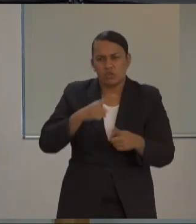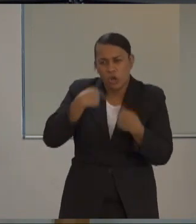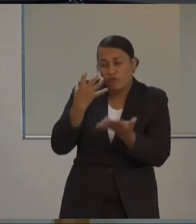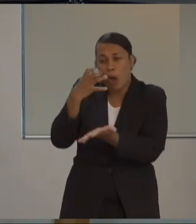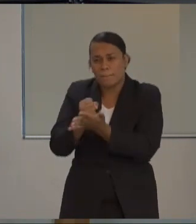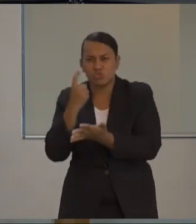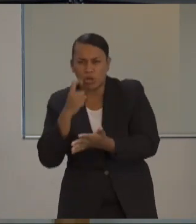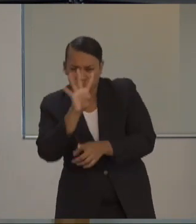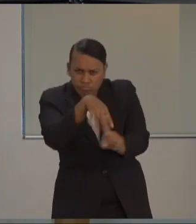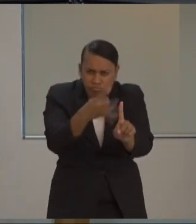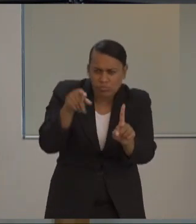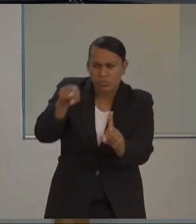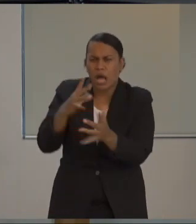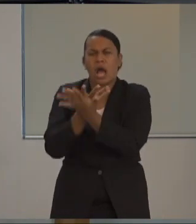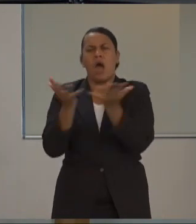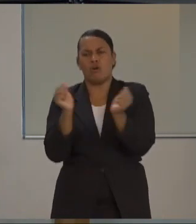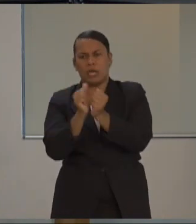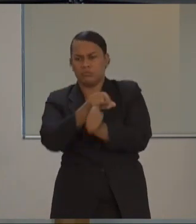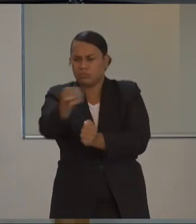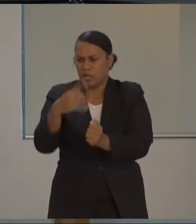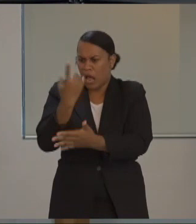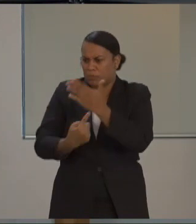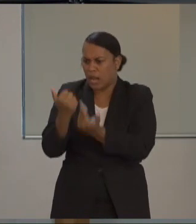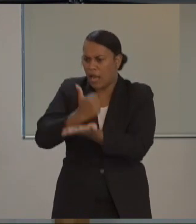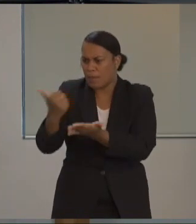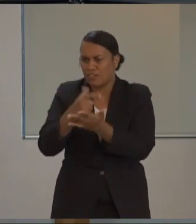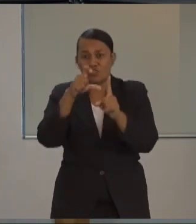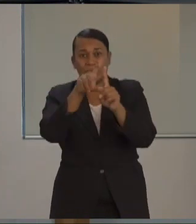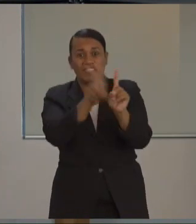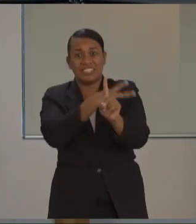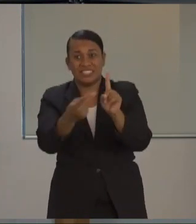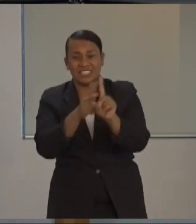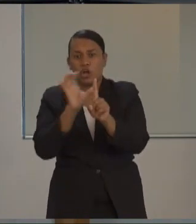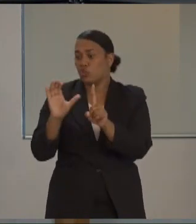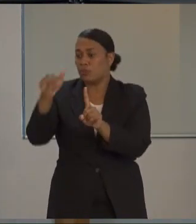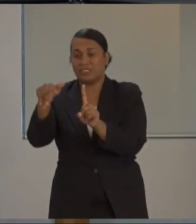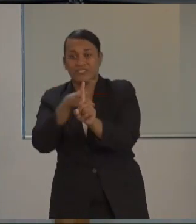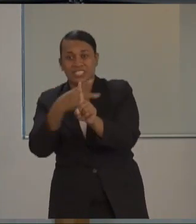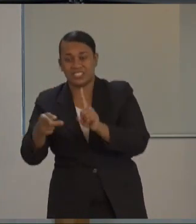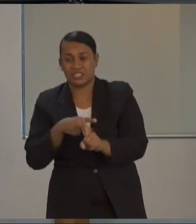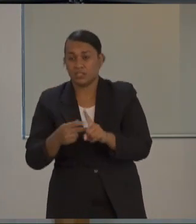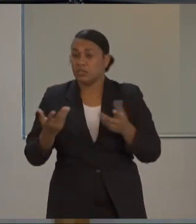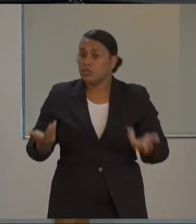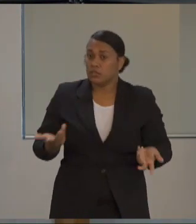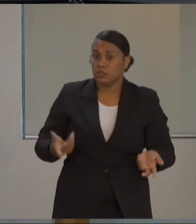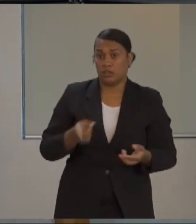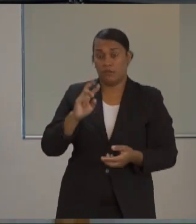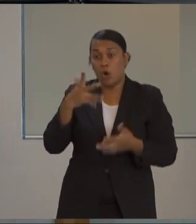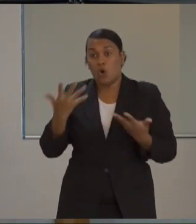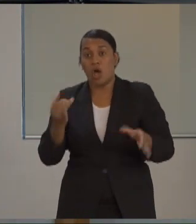release. But certainly, there has been an increase there. The overall increase in crime has been